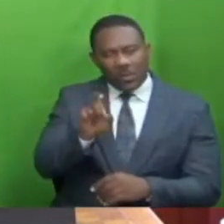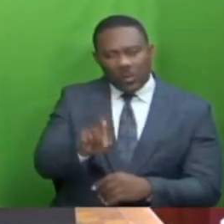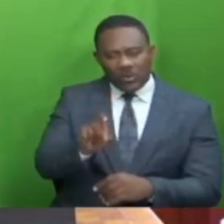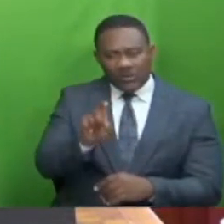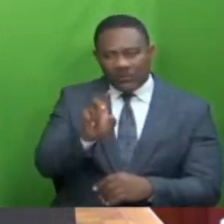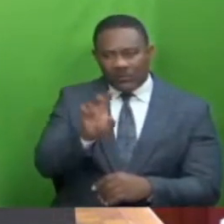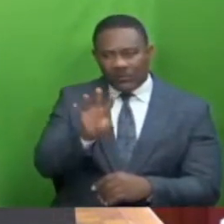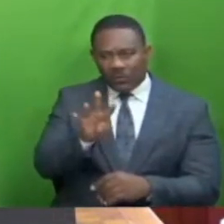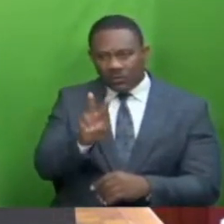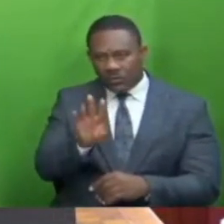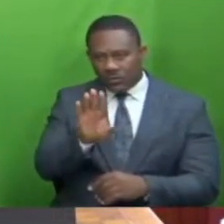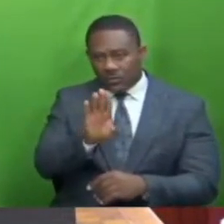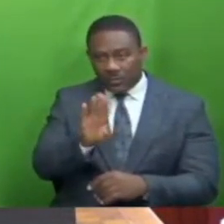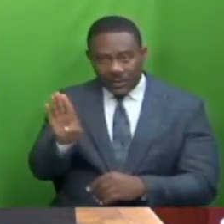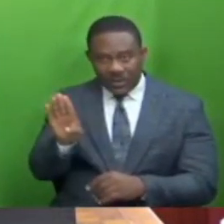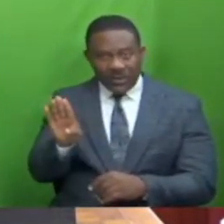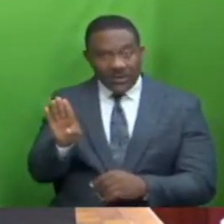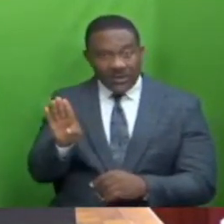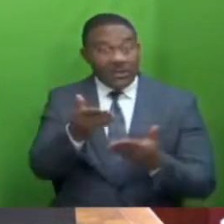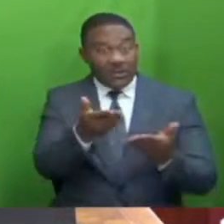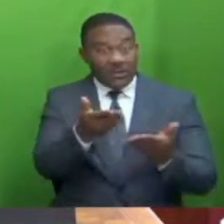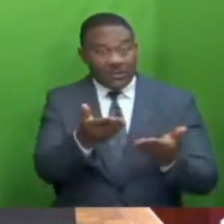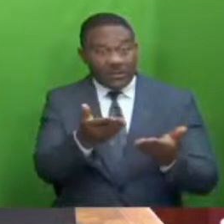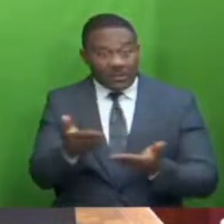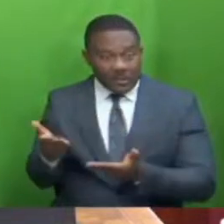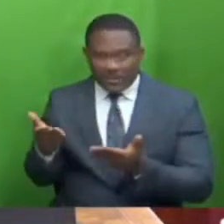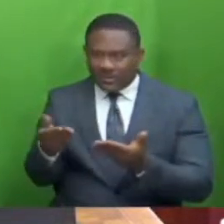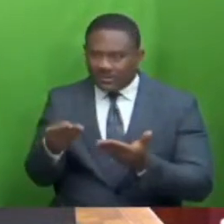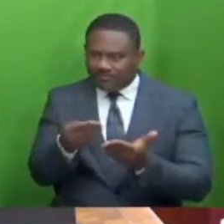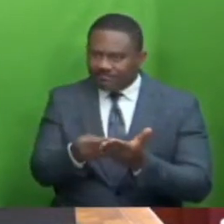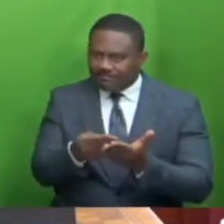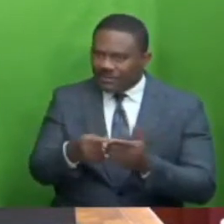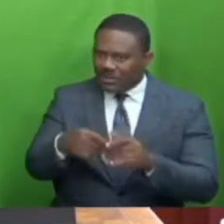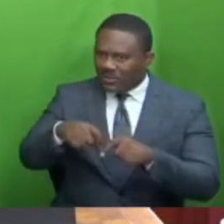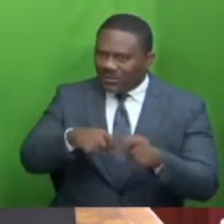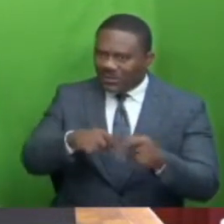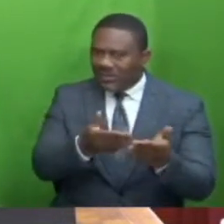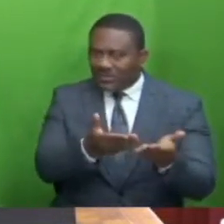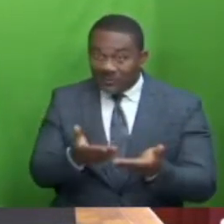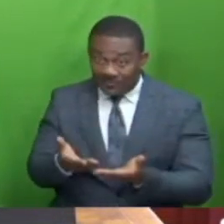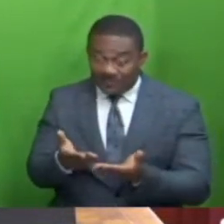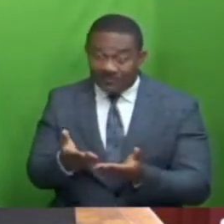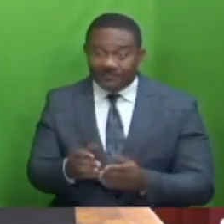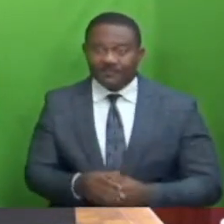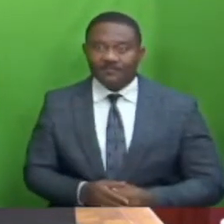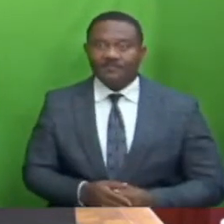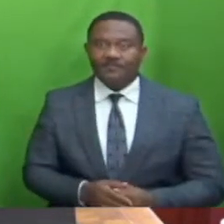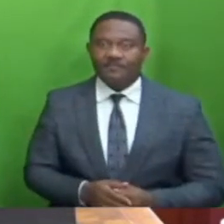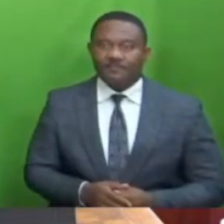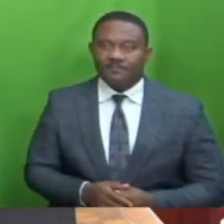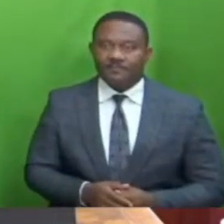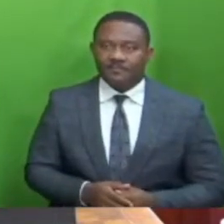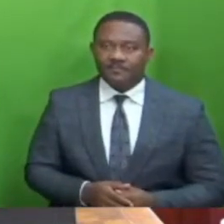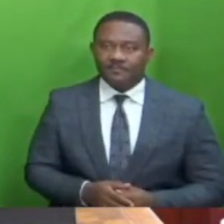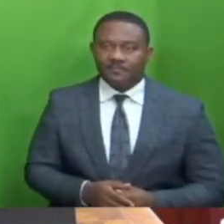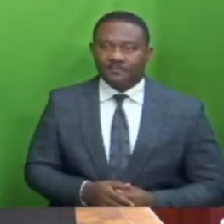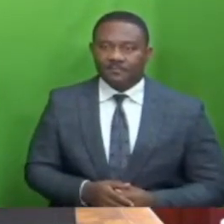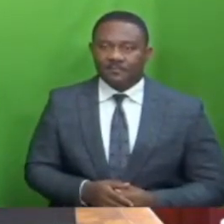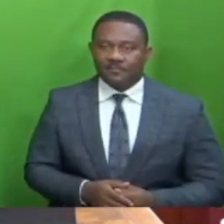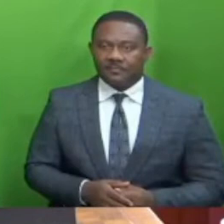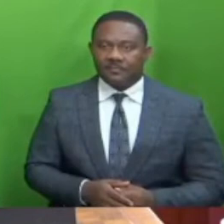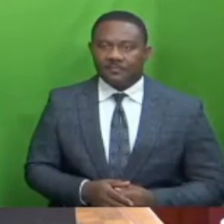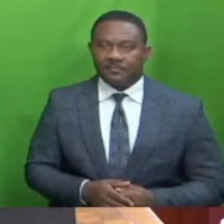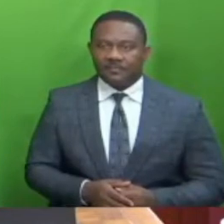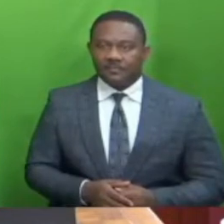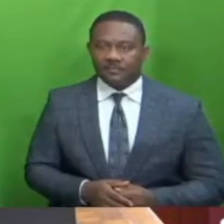amount comprises receipts from the 63rd to the 68th liftings from the Jubilee Field, the 20th and 21st liftings from